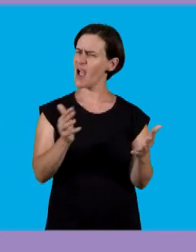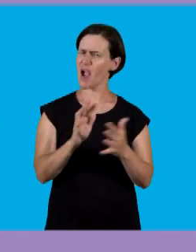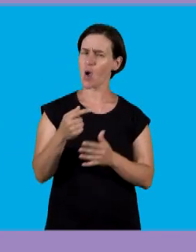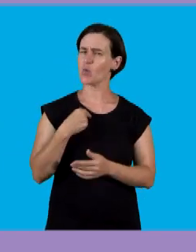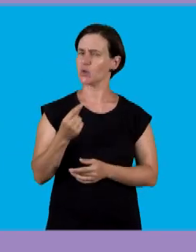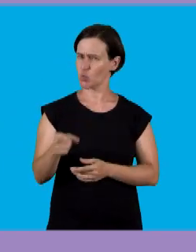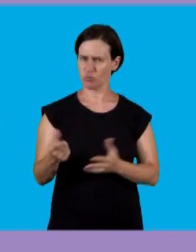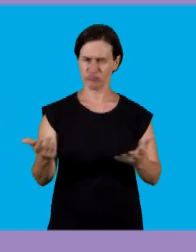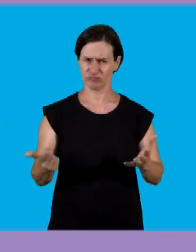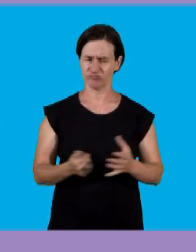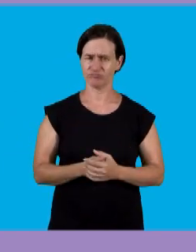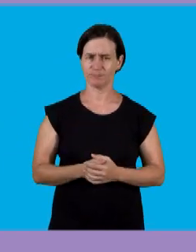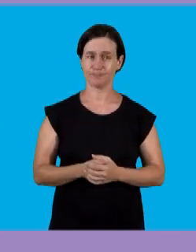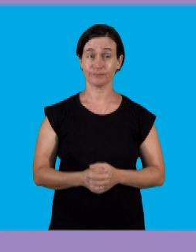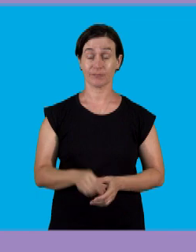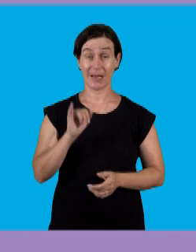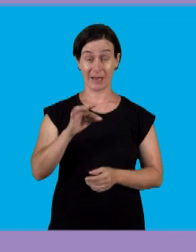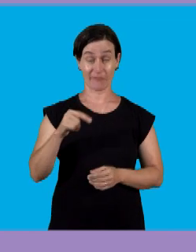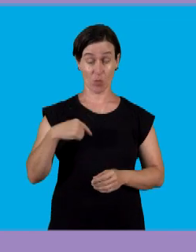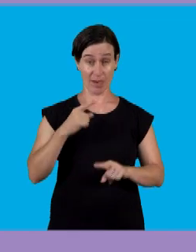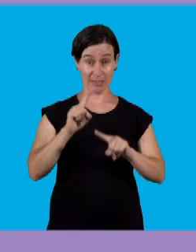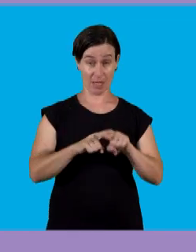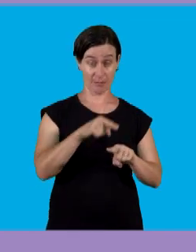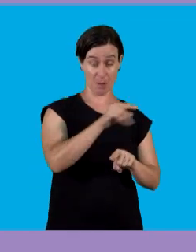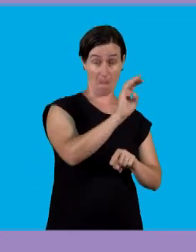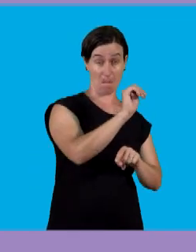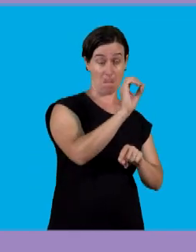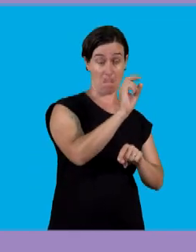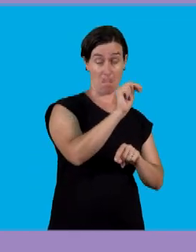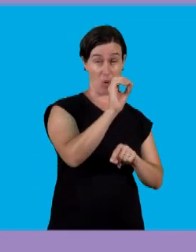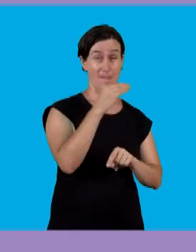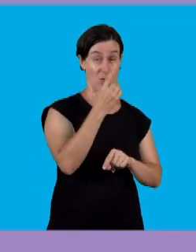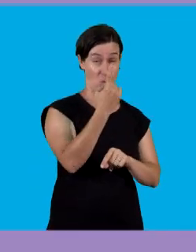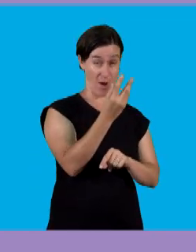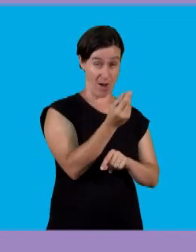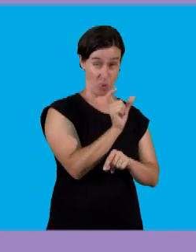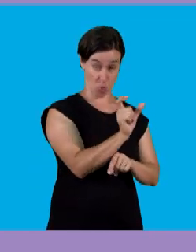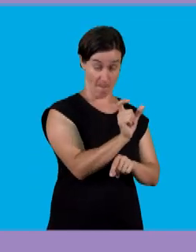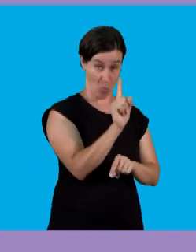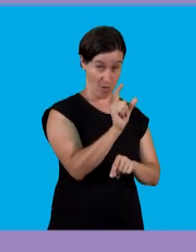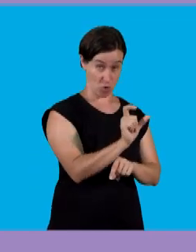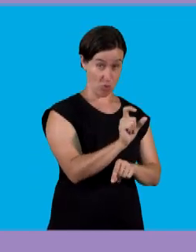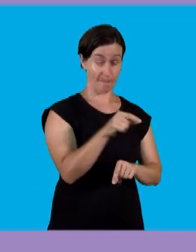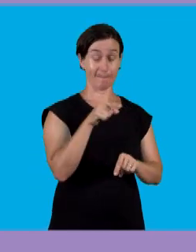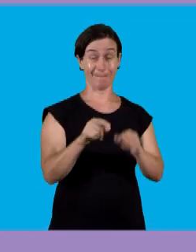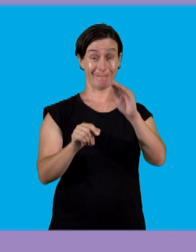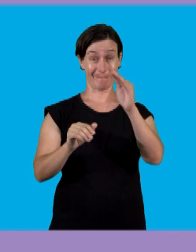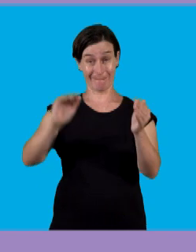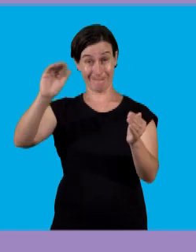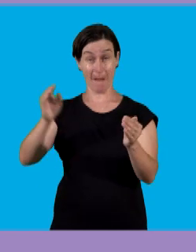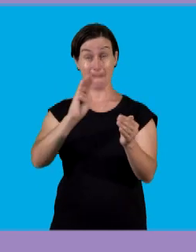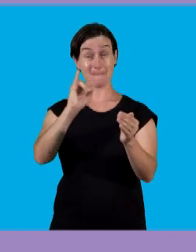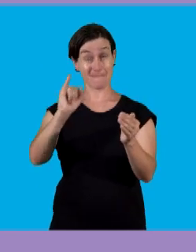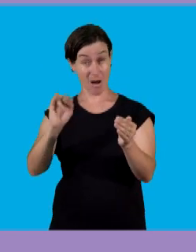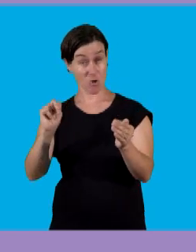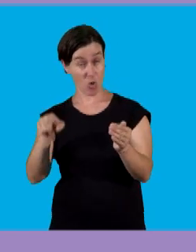going to multiply this? Remember, when we are multiplying a monomial with a binomial, we need to make sure that each term in